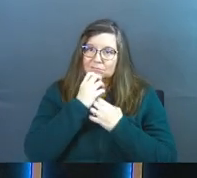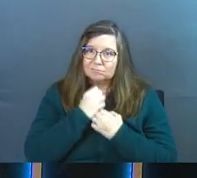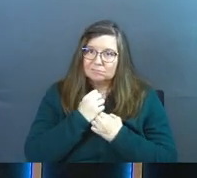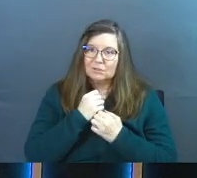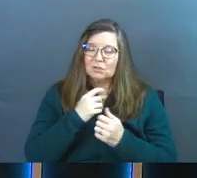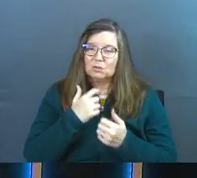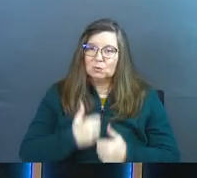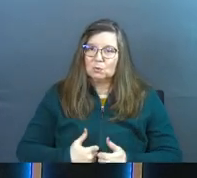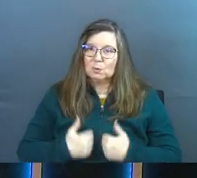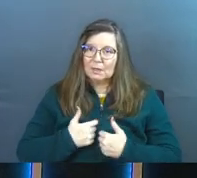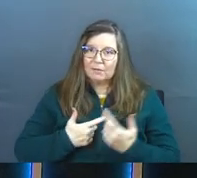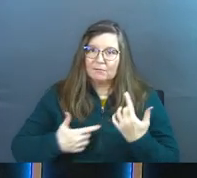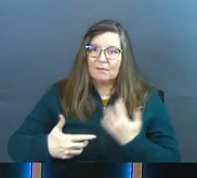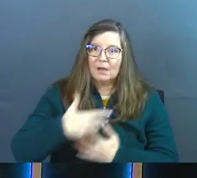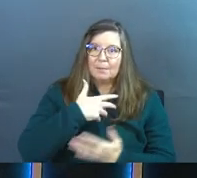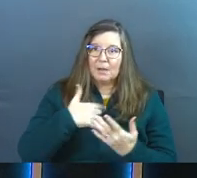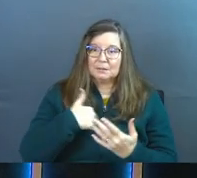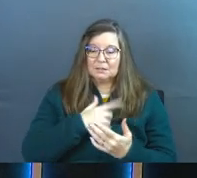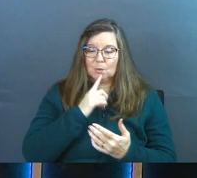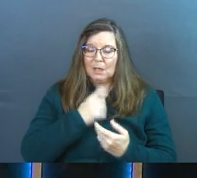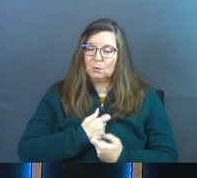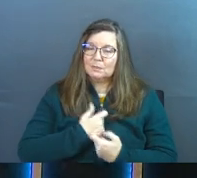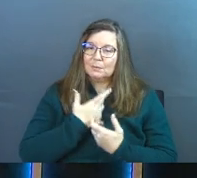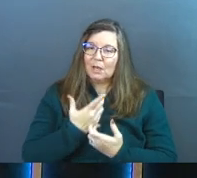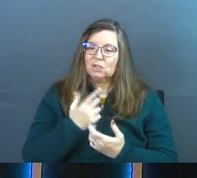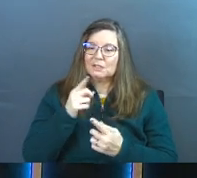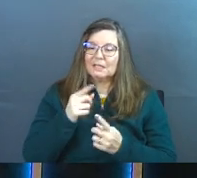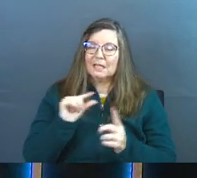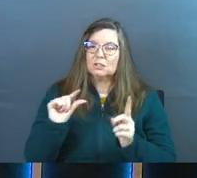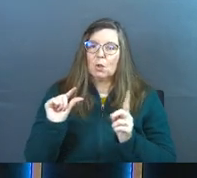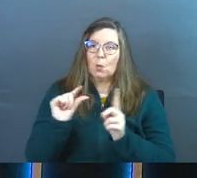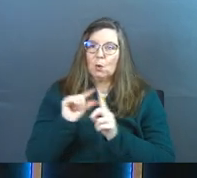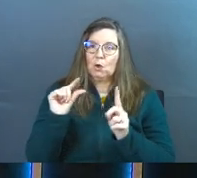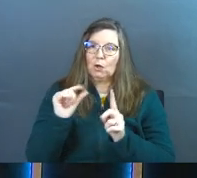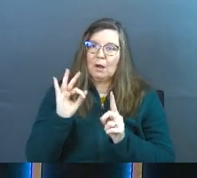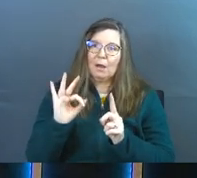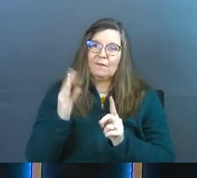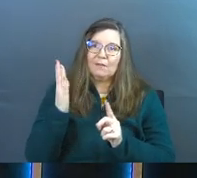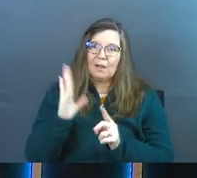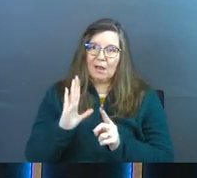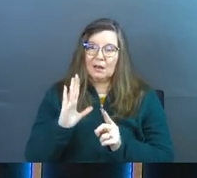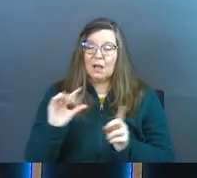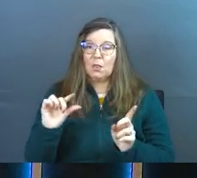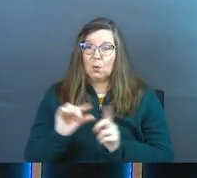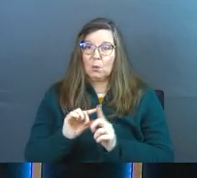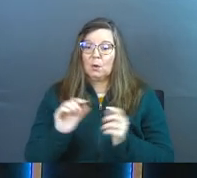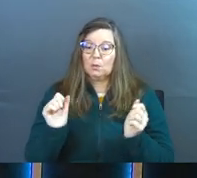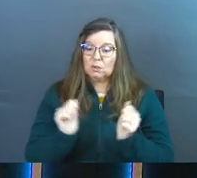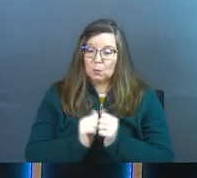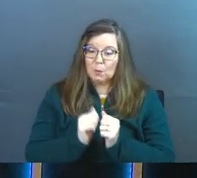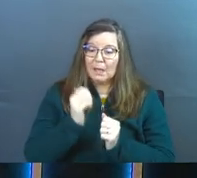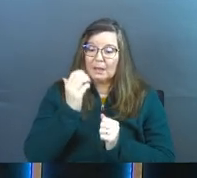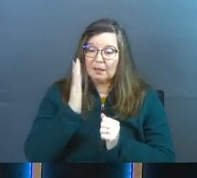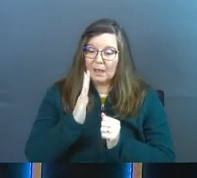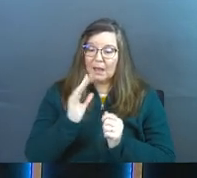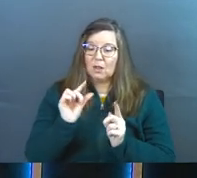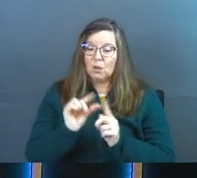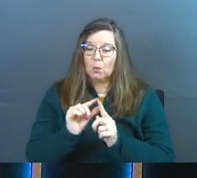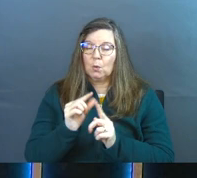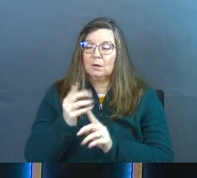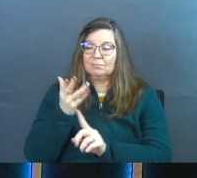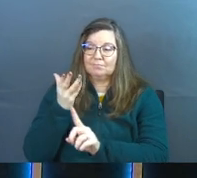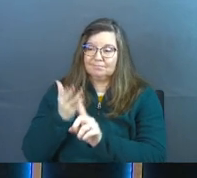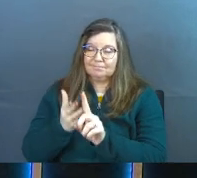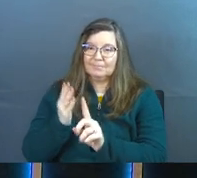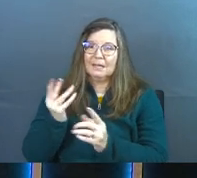to live amongst us. And so he was the expression. He is the Word of God. And the Word was with God, and the Word